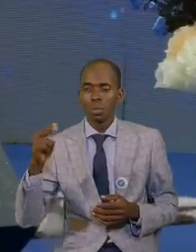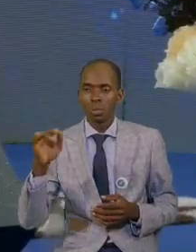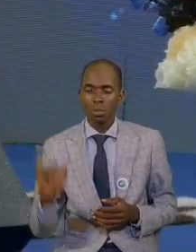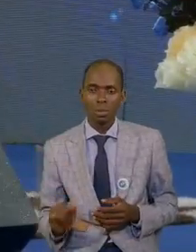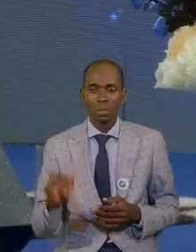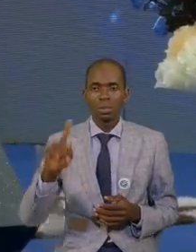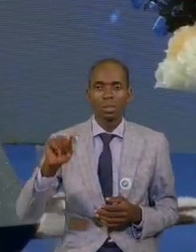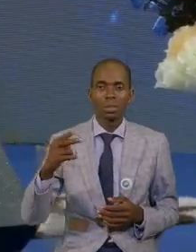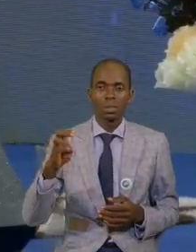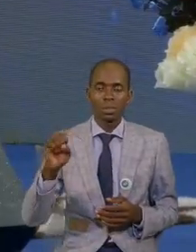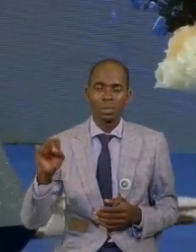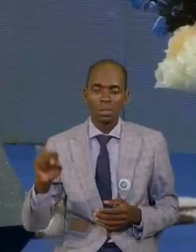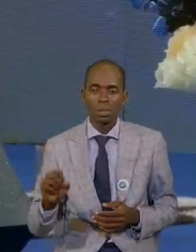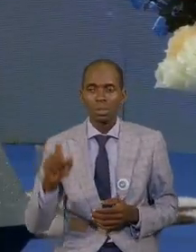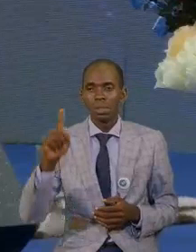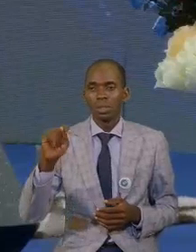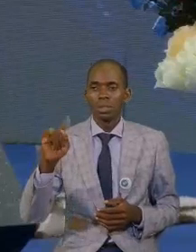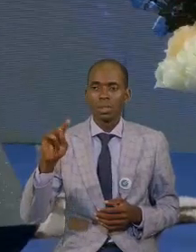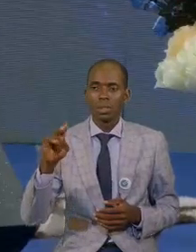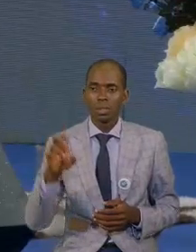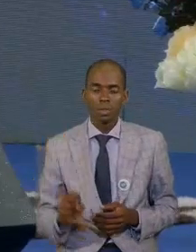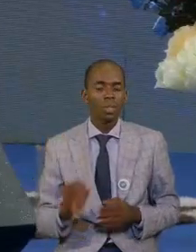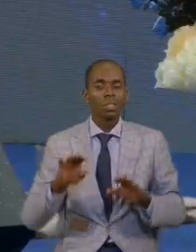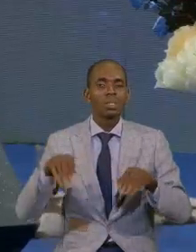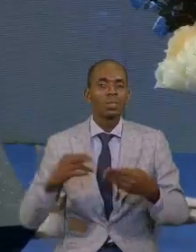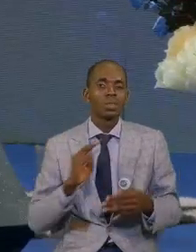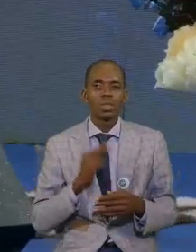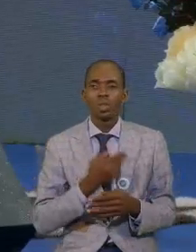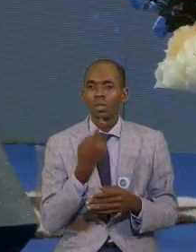Philemon, Hebrews. They've given us the truth now.